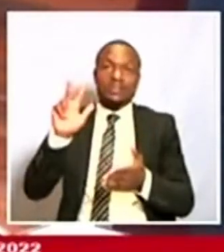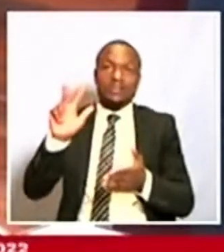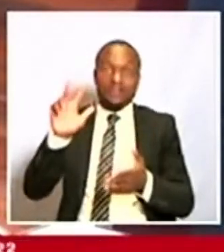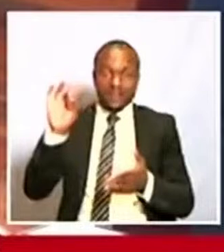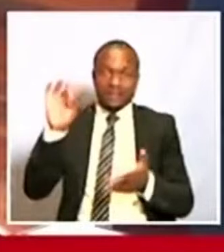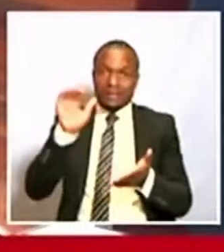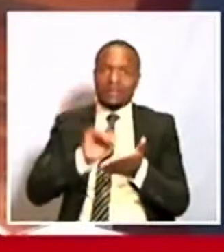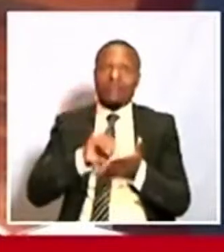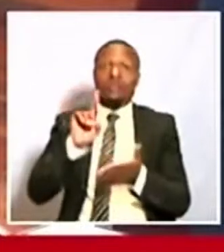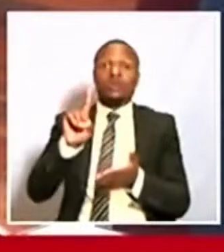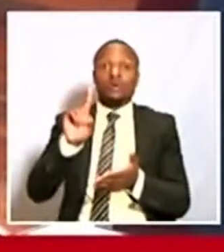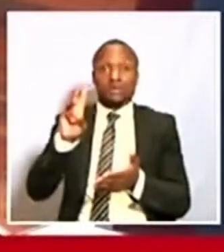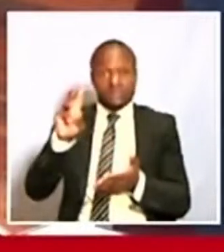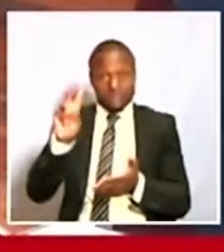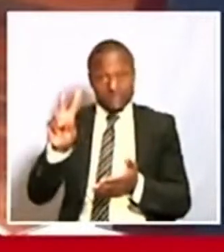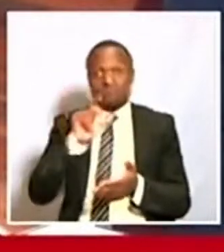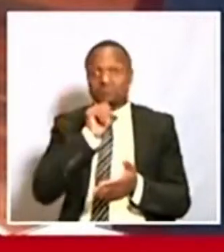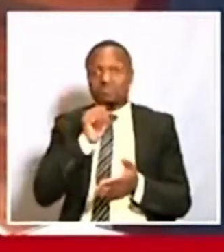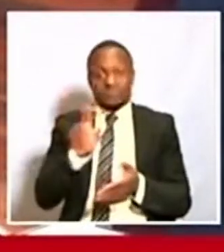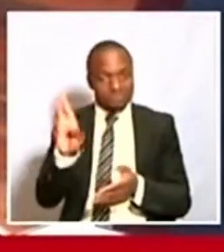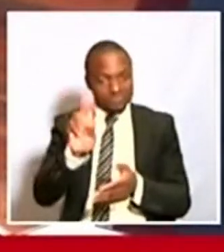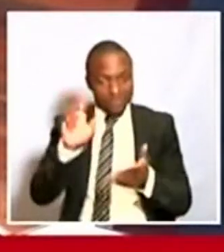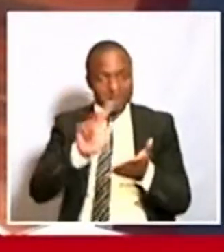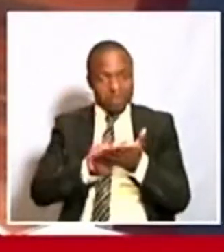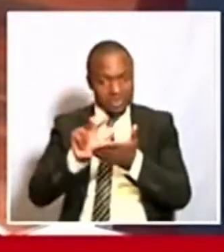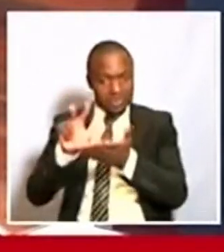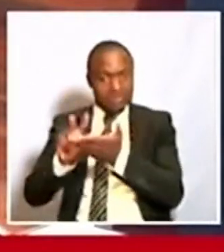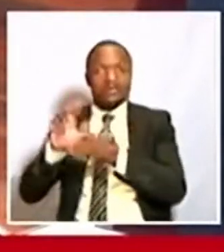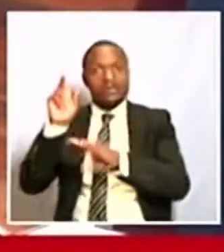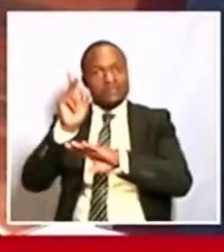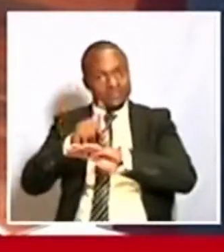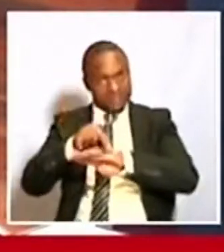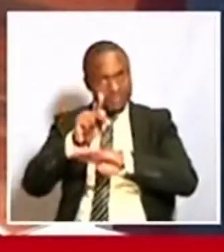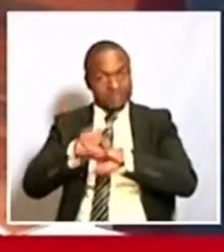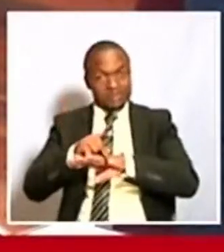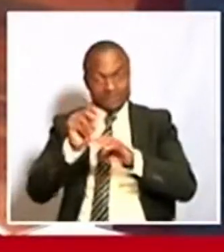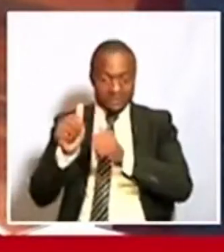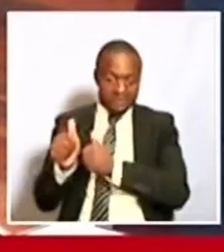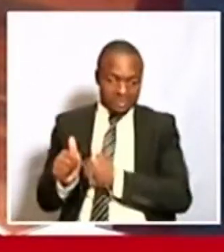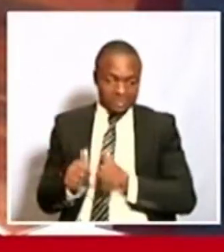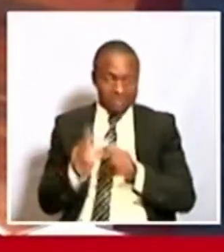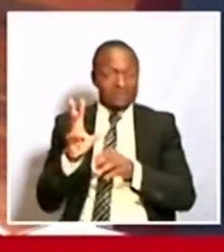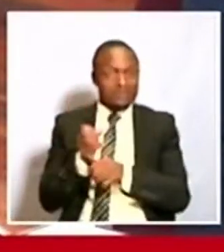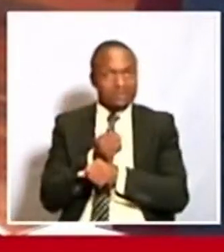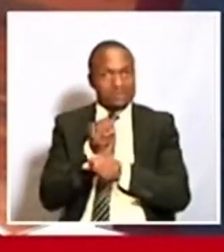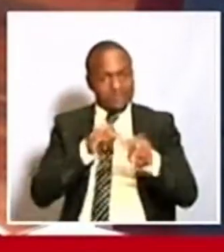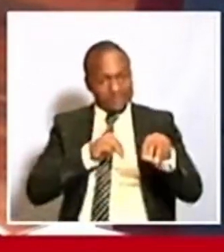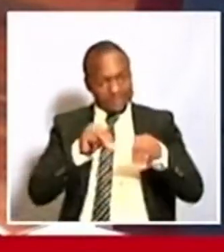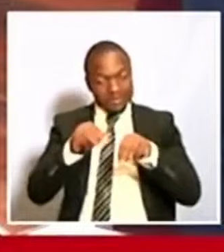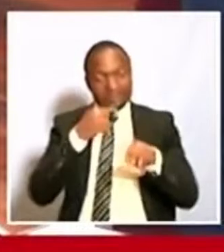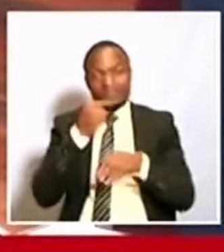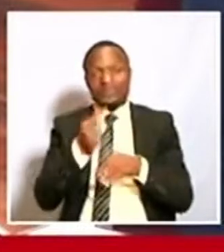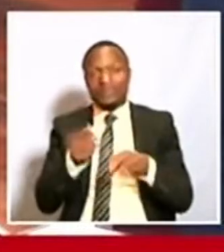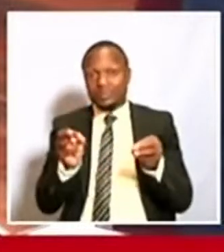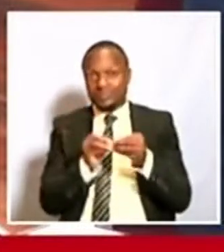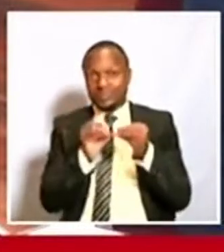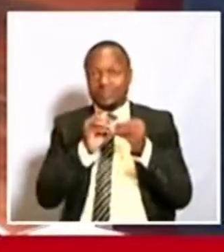11,938,162 was not spent on the approved projects. The action taken is management wishes to state that a